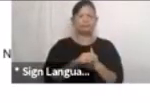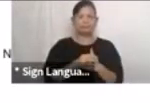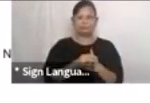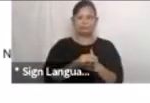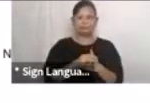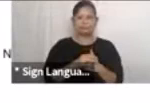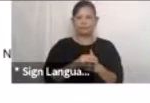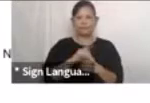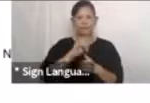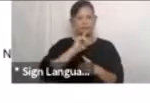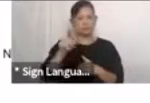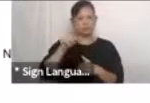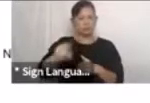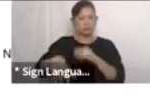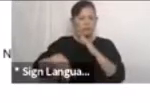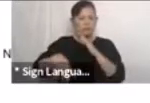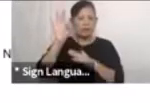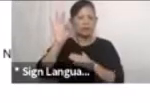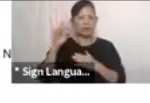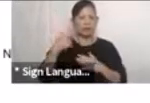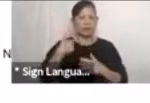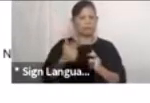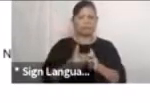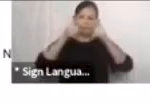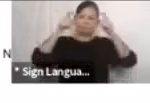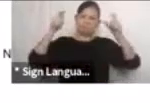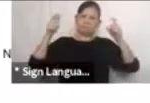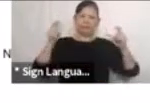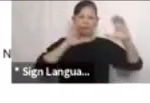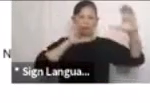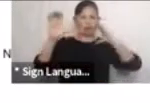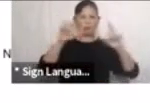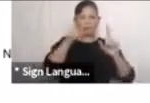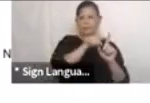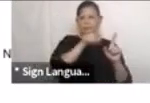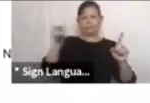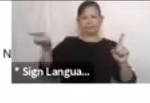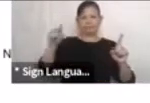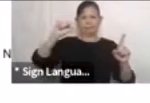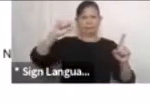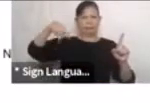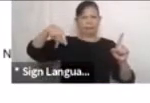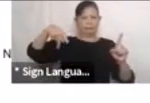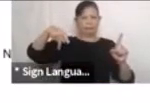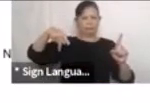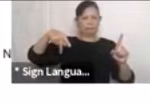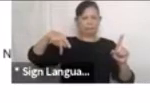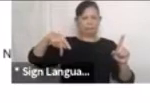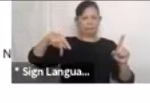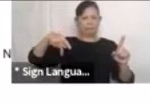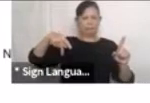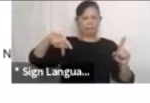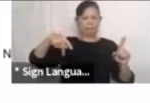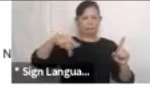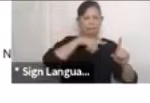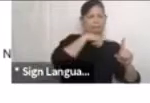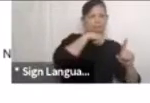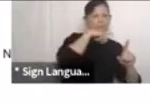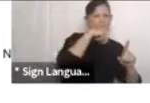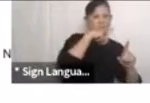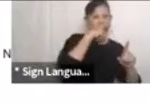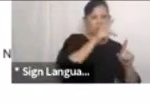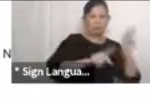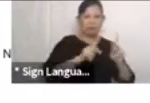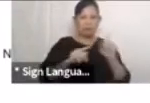We realized that there's a big communication gap between people with hearing disabilities. And this doesn't necessarily